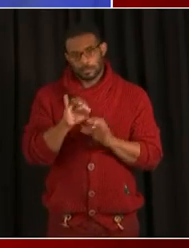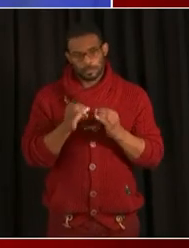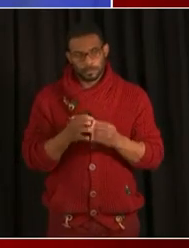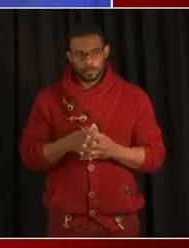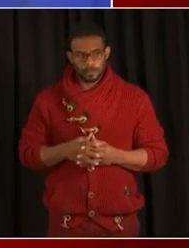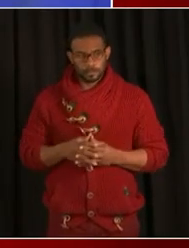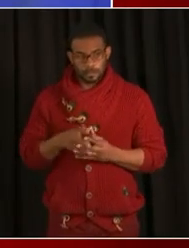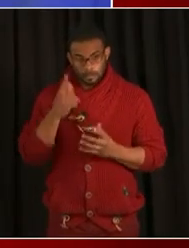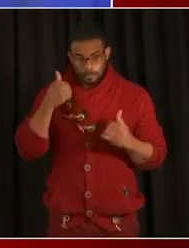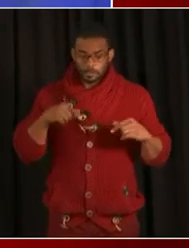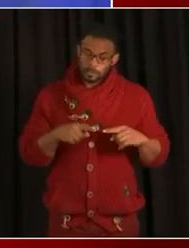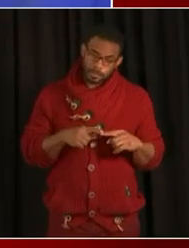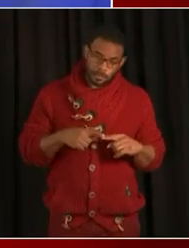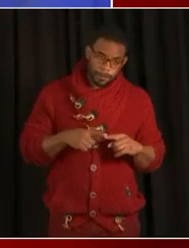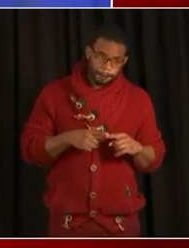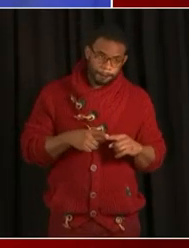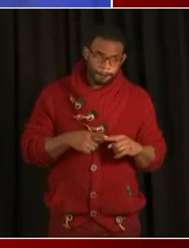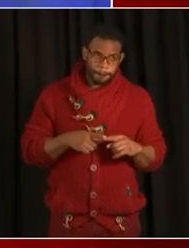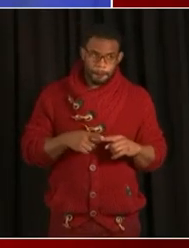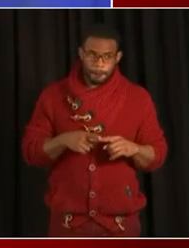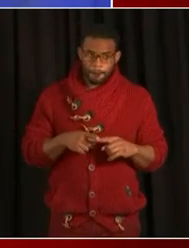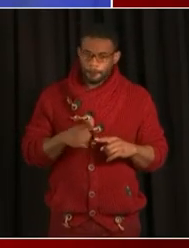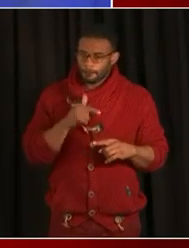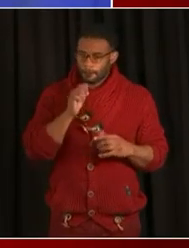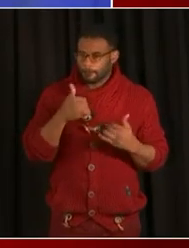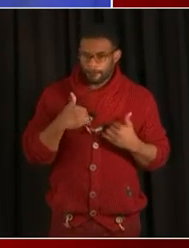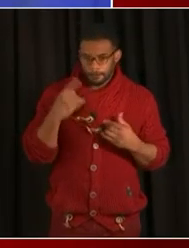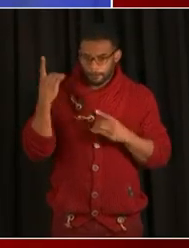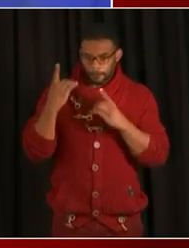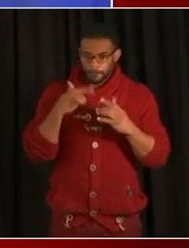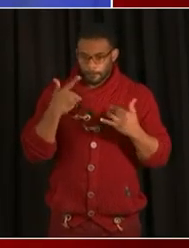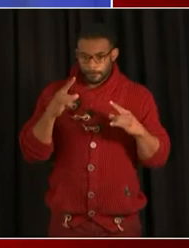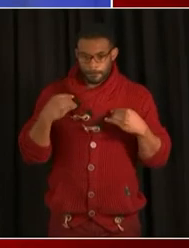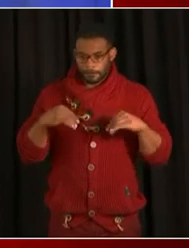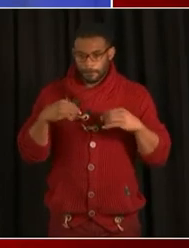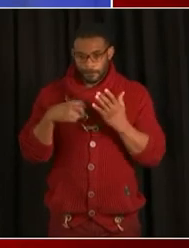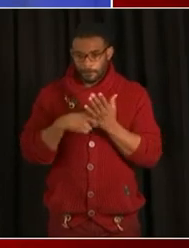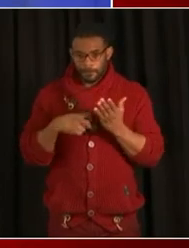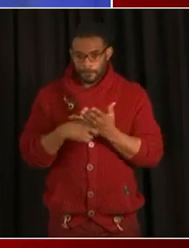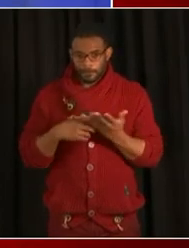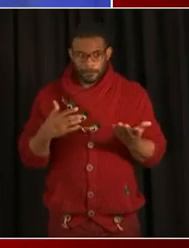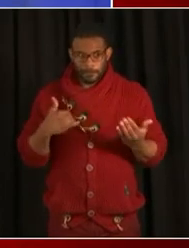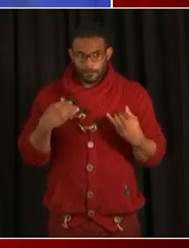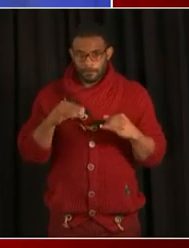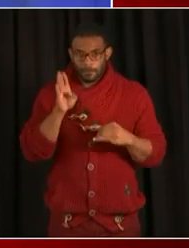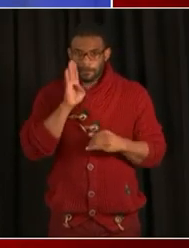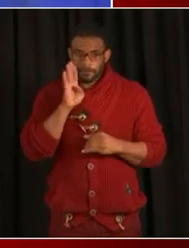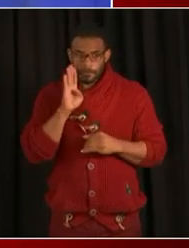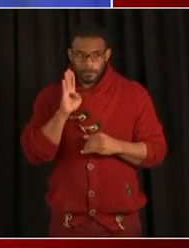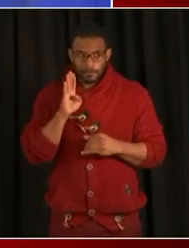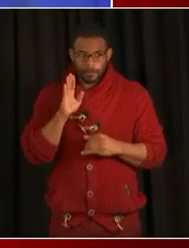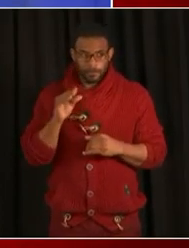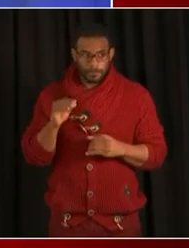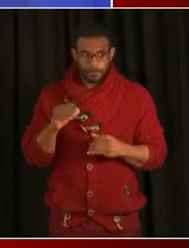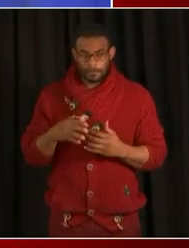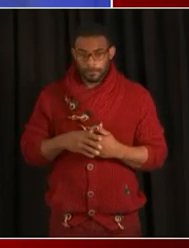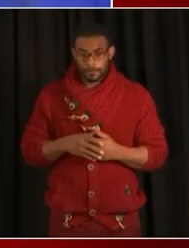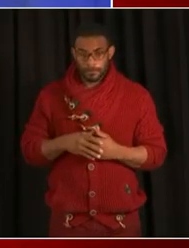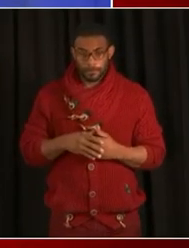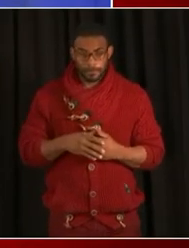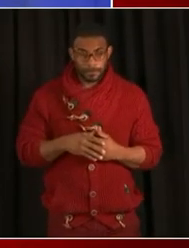in that organization. For us, we don't have donors. We only sell tickets, and we sell beers.